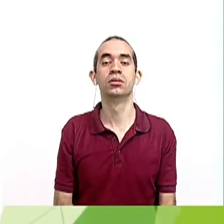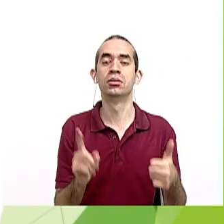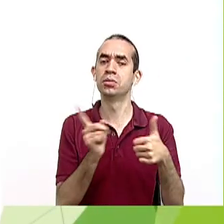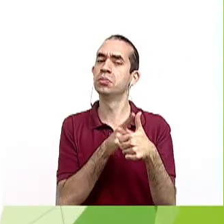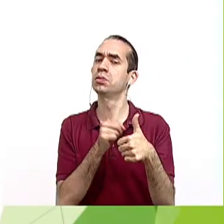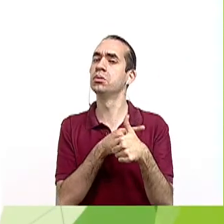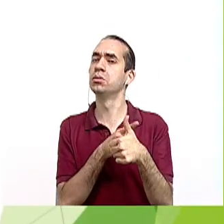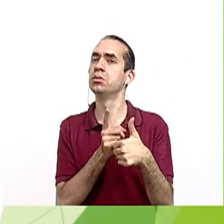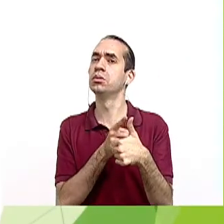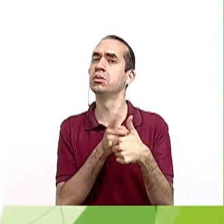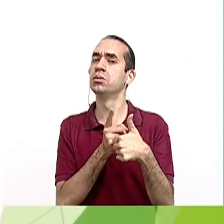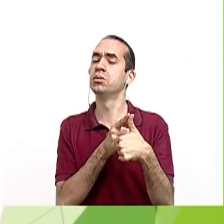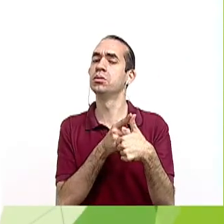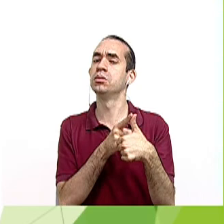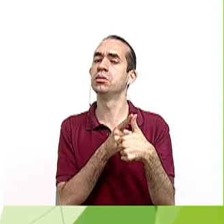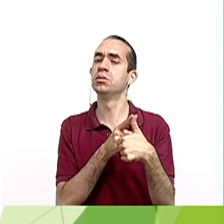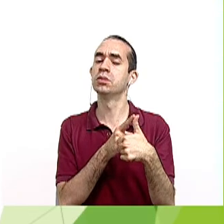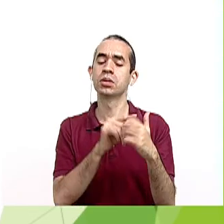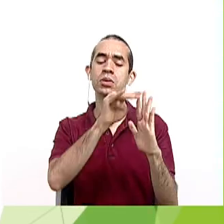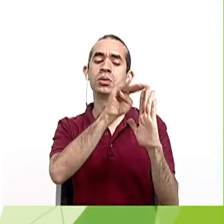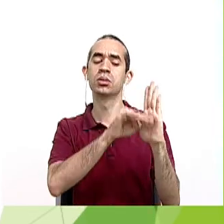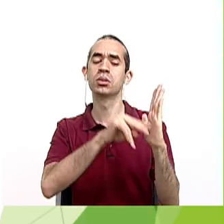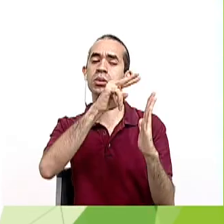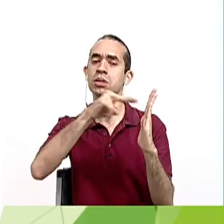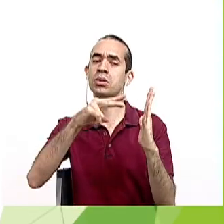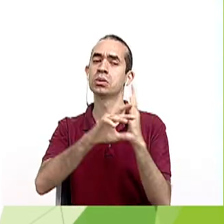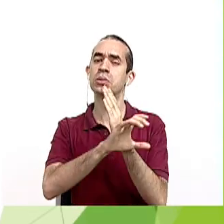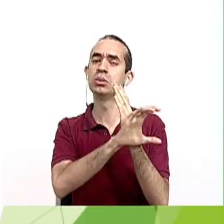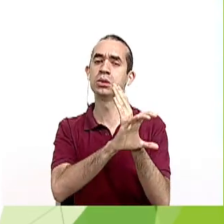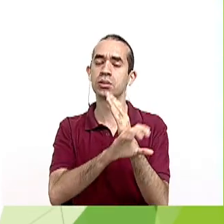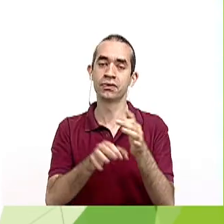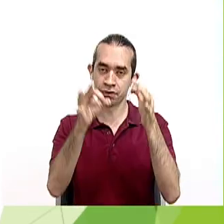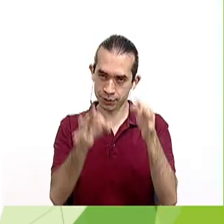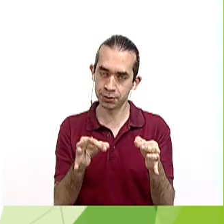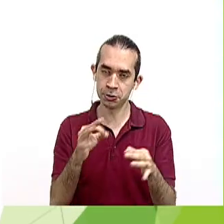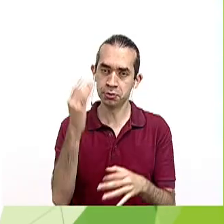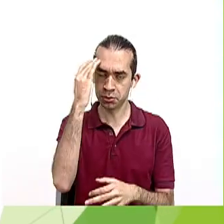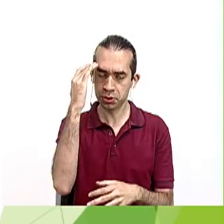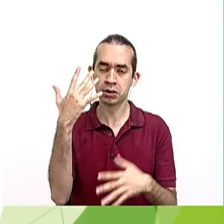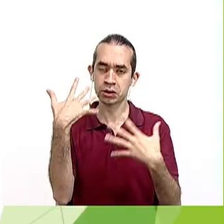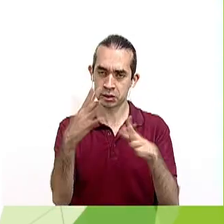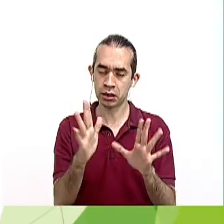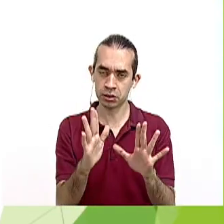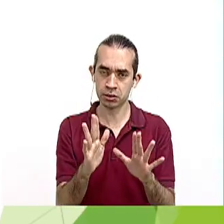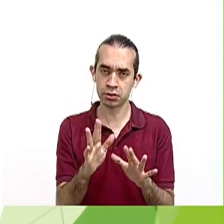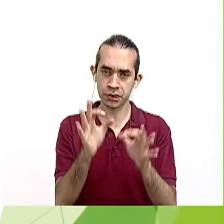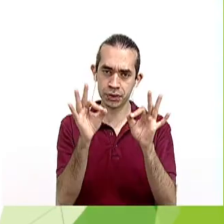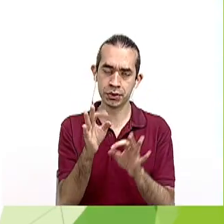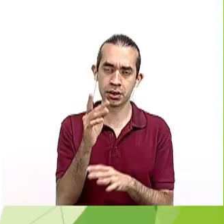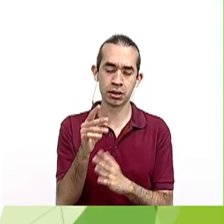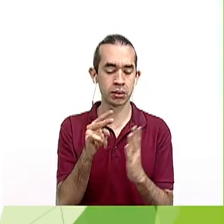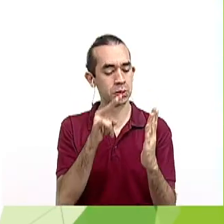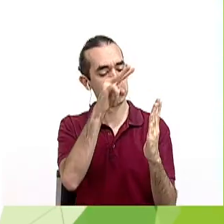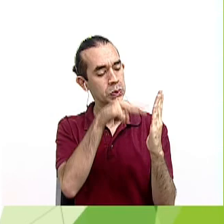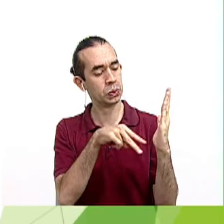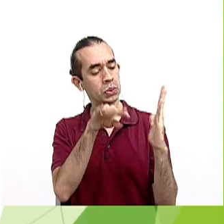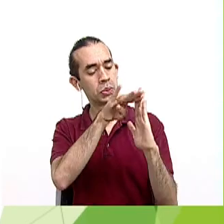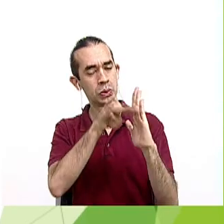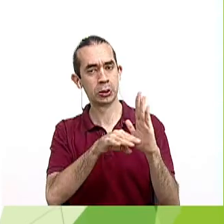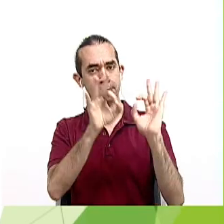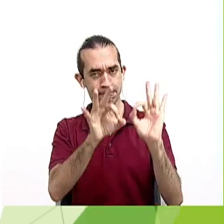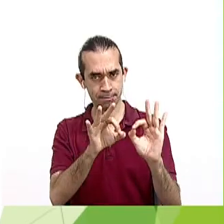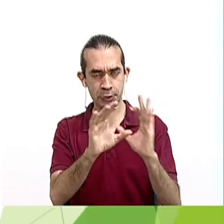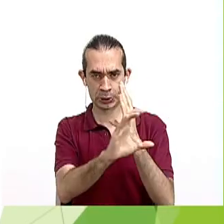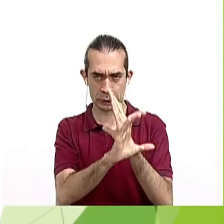I read the instructions carefully? I'm sure you did it. I'm sure you went to the instructions very carefully and asked